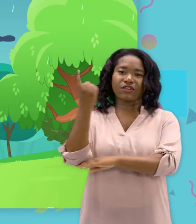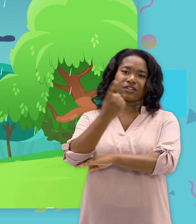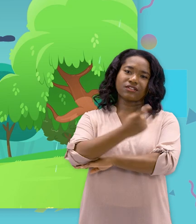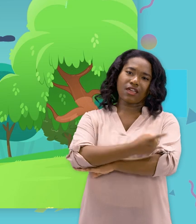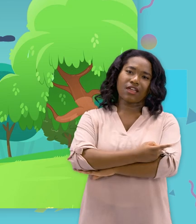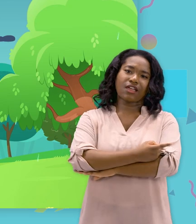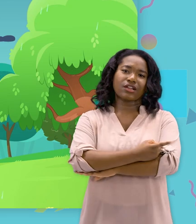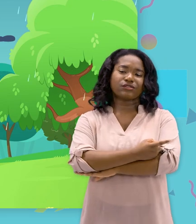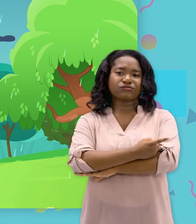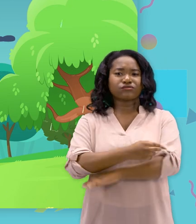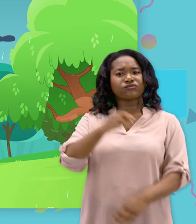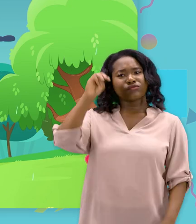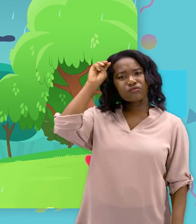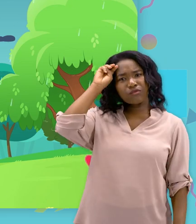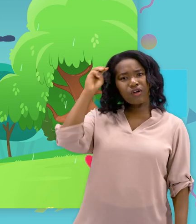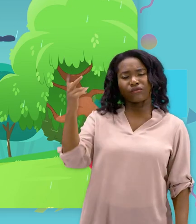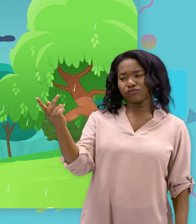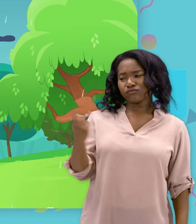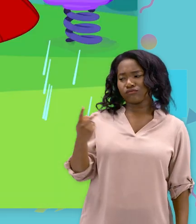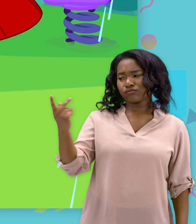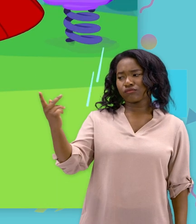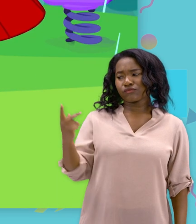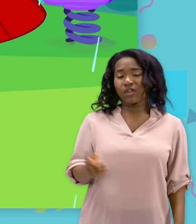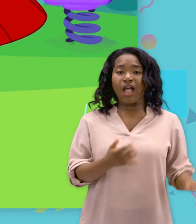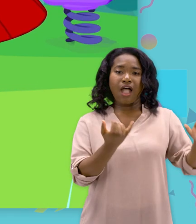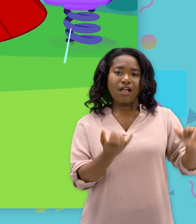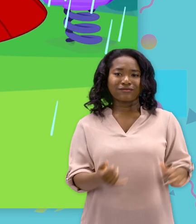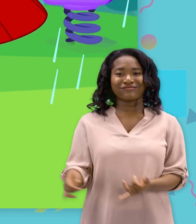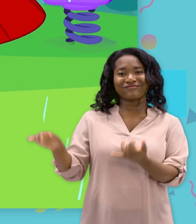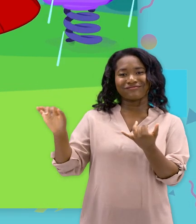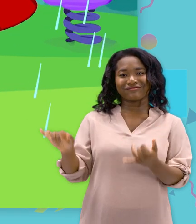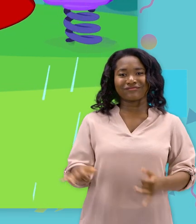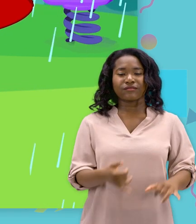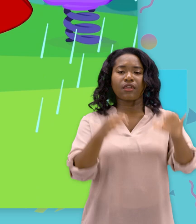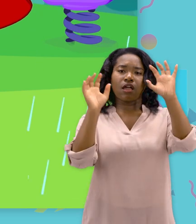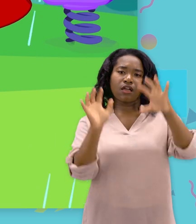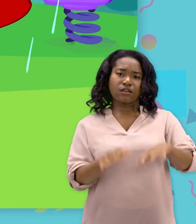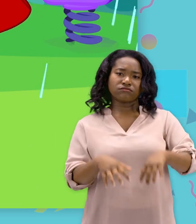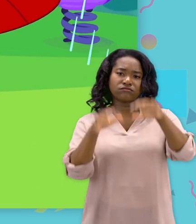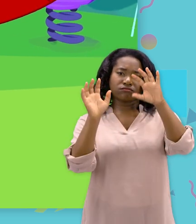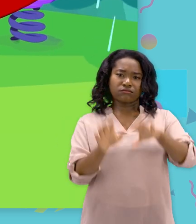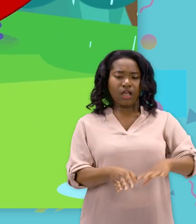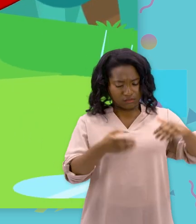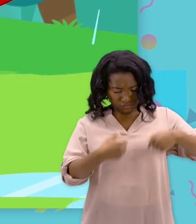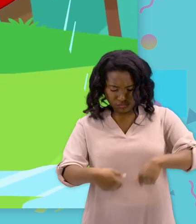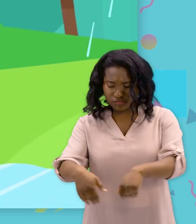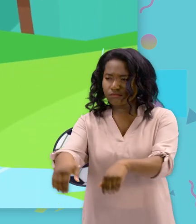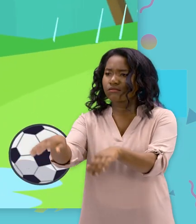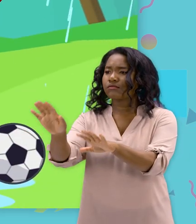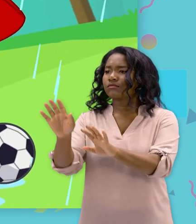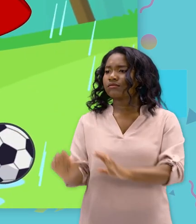again another day. Morphle and I want to play. Rain, rain,